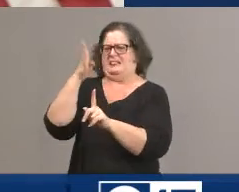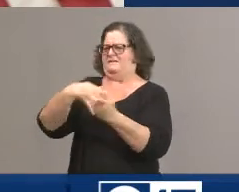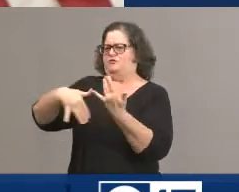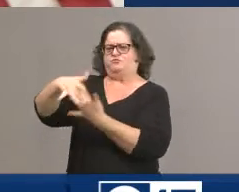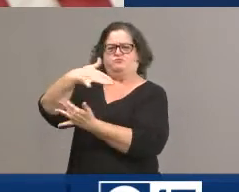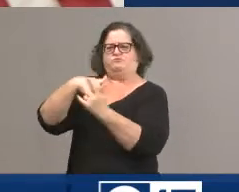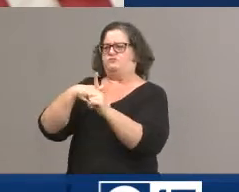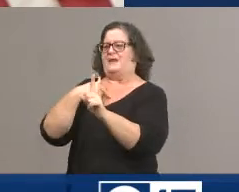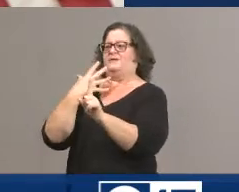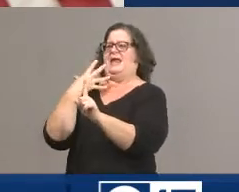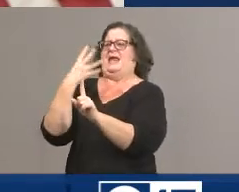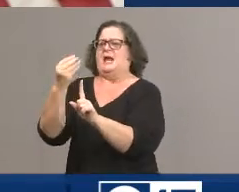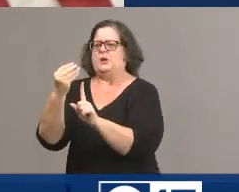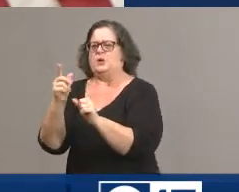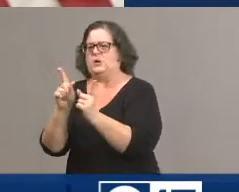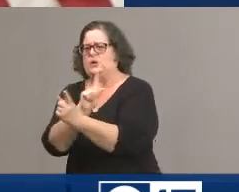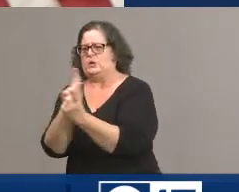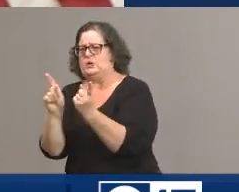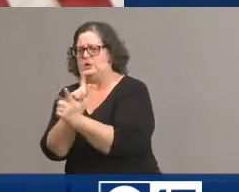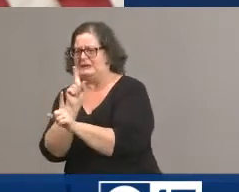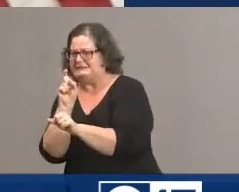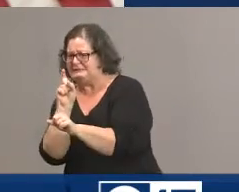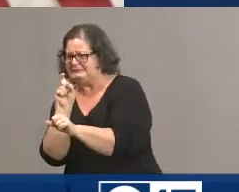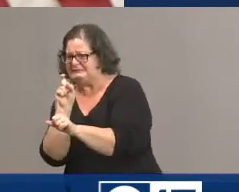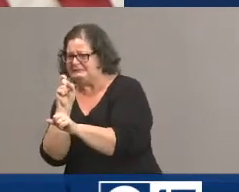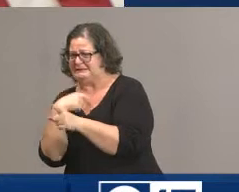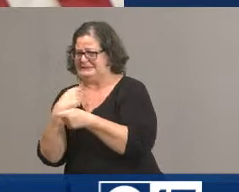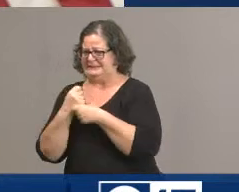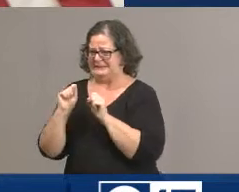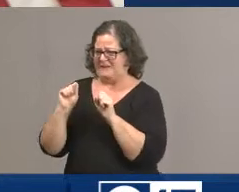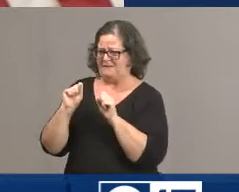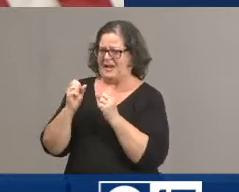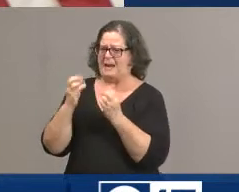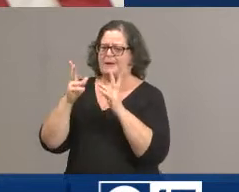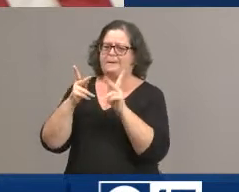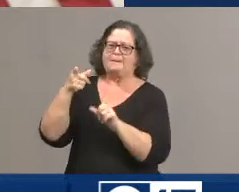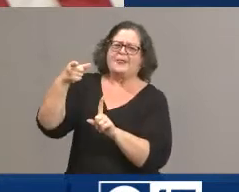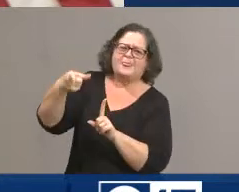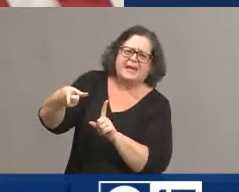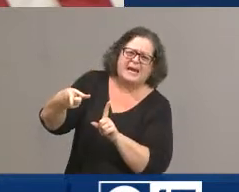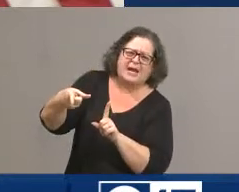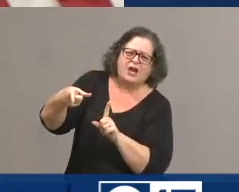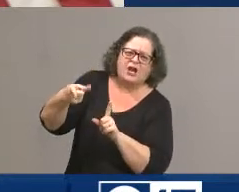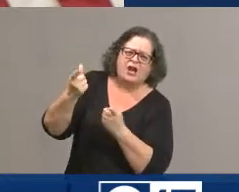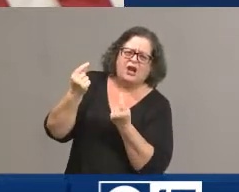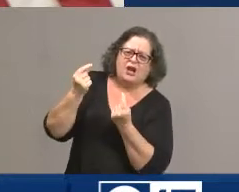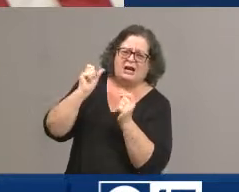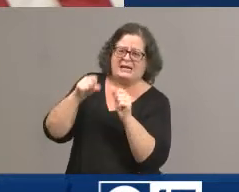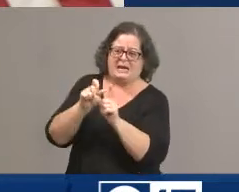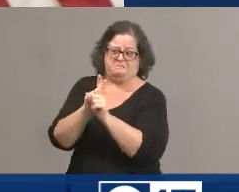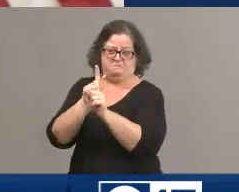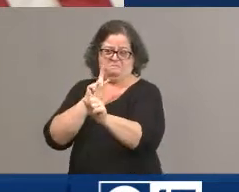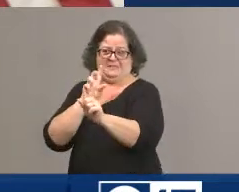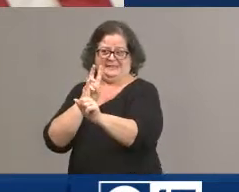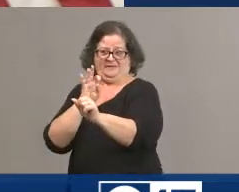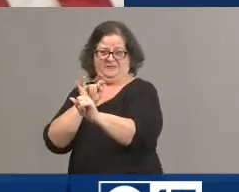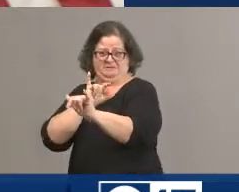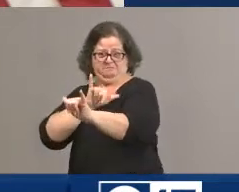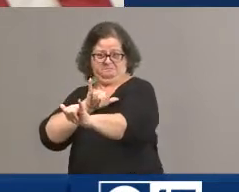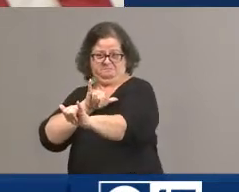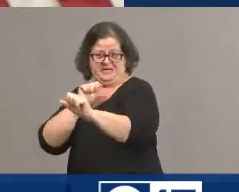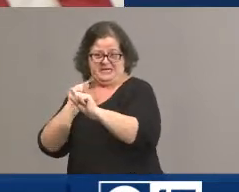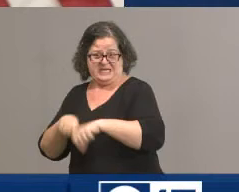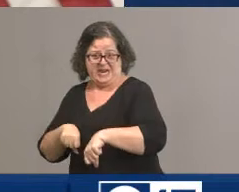destination? Are they going to be able to be socially distancing? Are they going to be able to wear cloth face coverings? Because if they're not